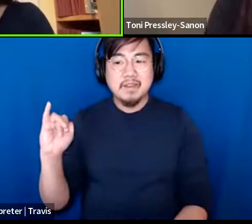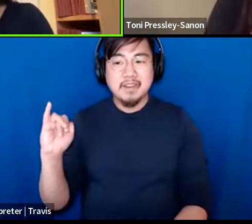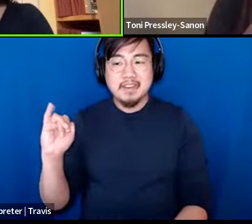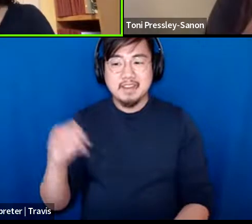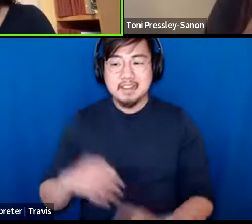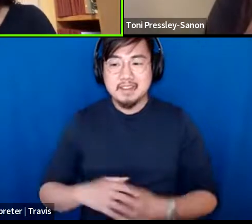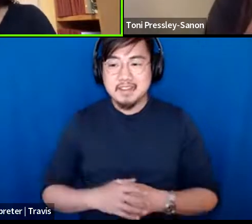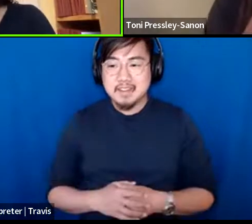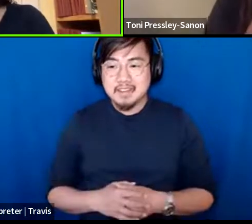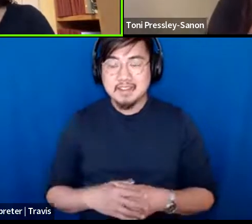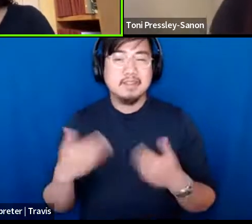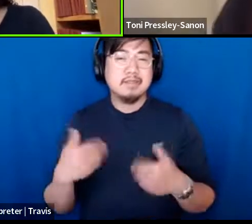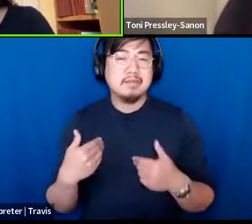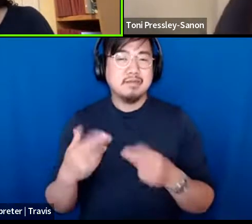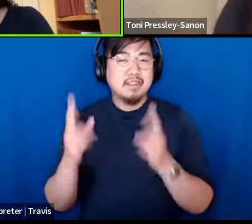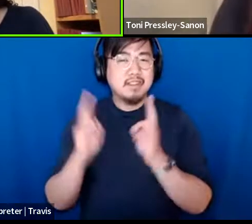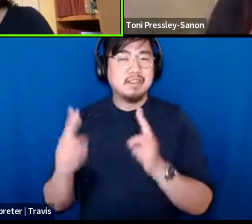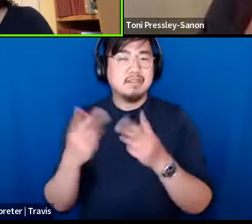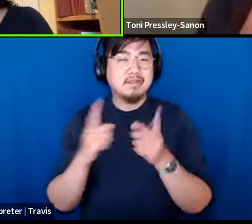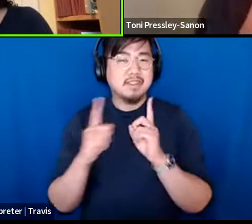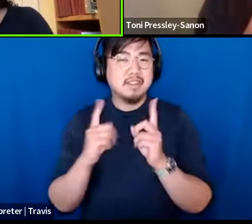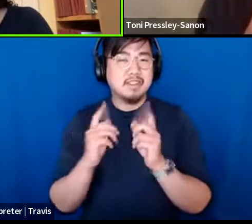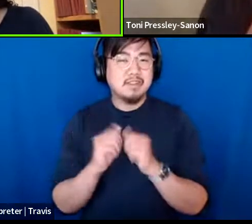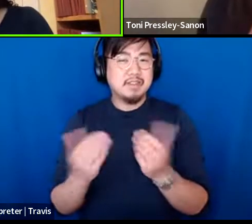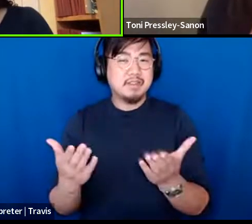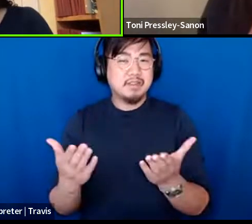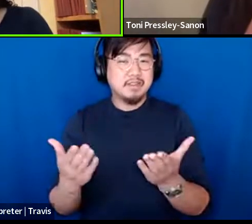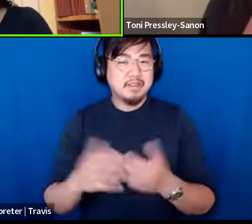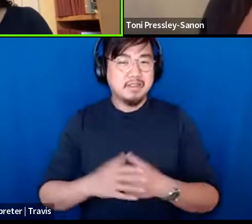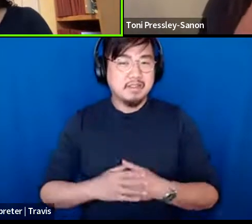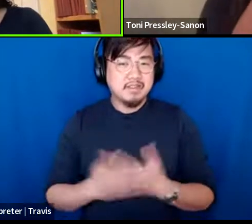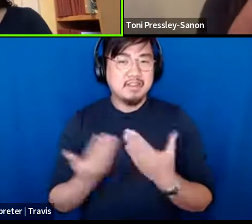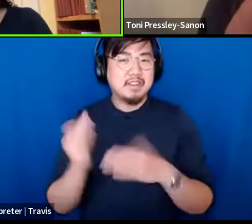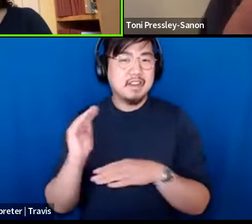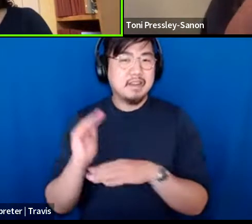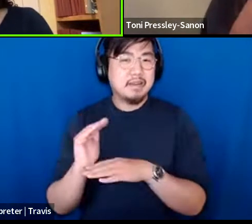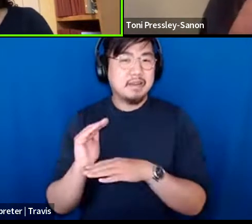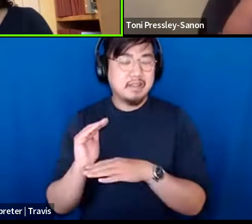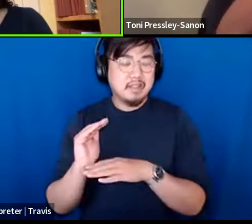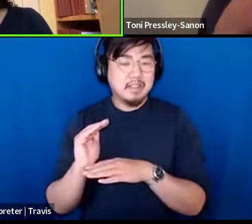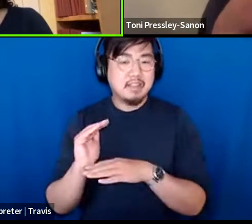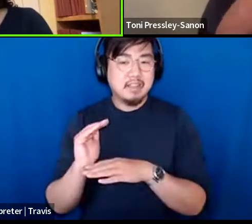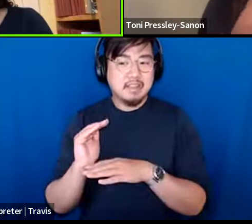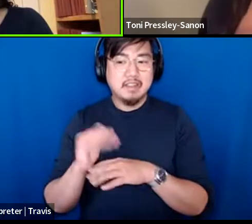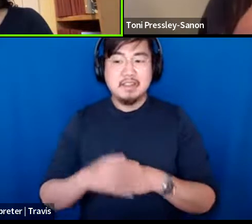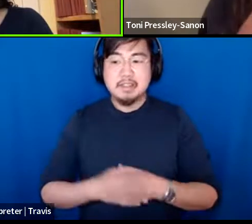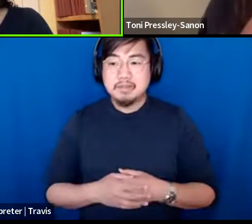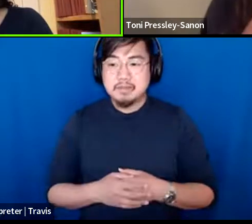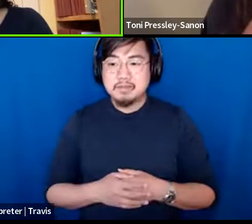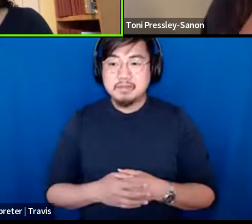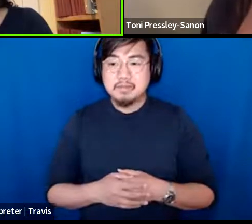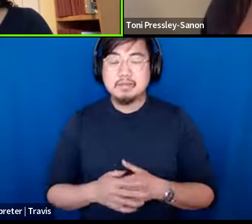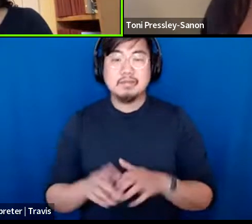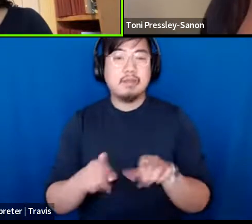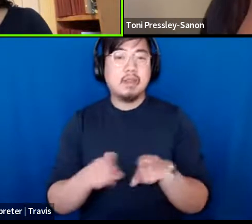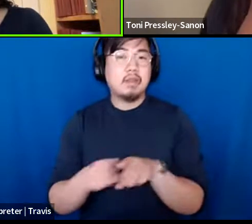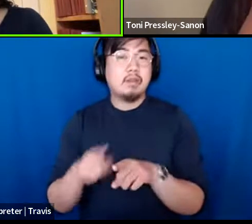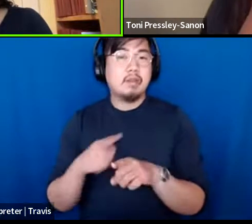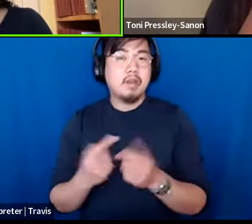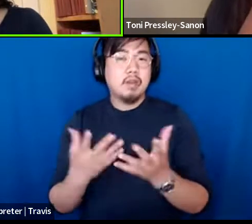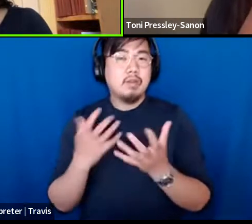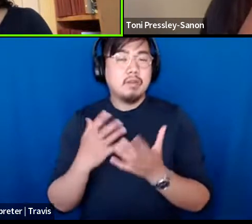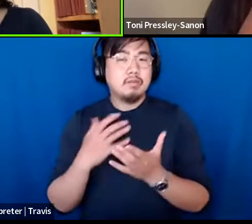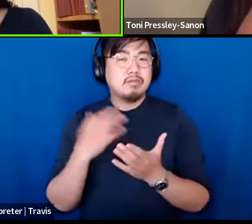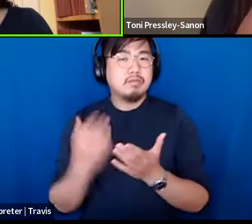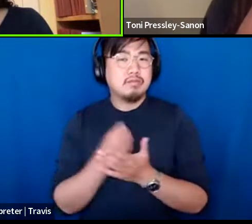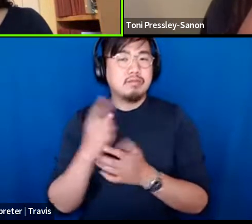an honor to be in conversation with you this evening. And I also want to take a moment